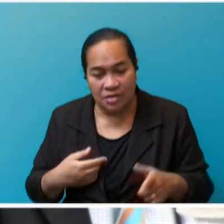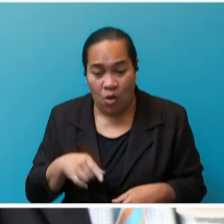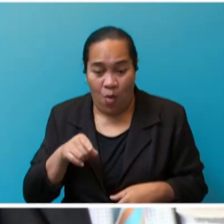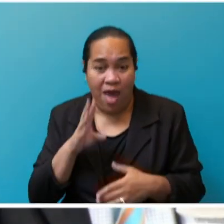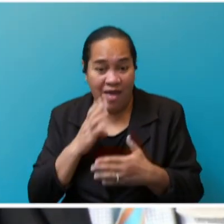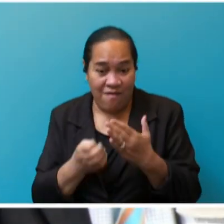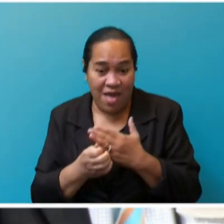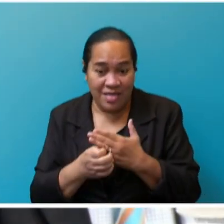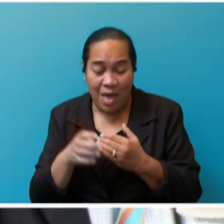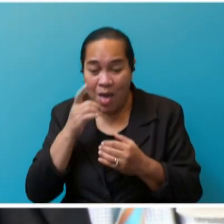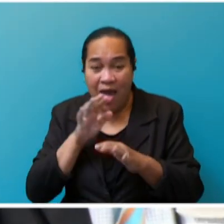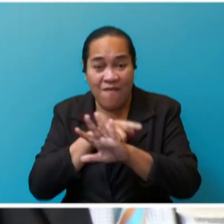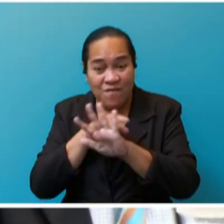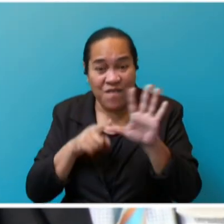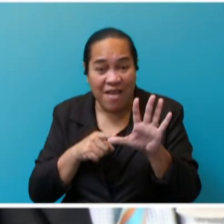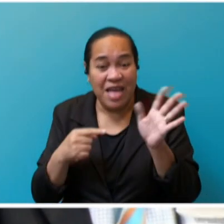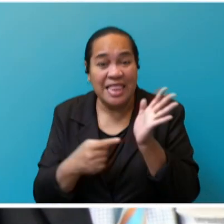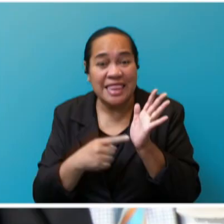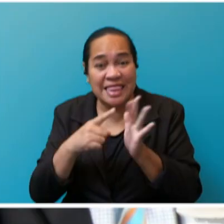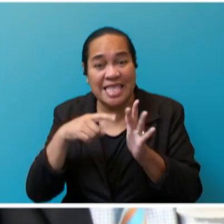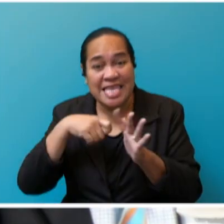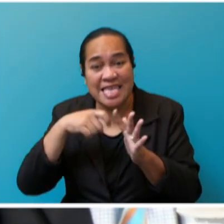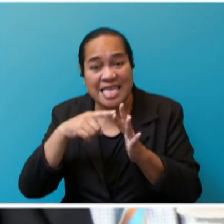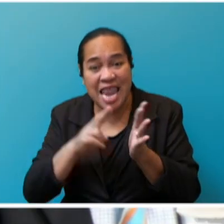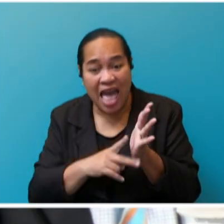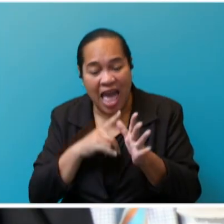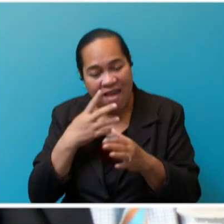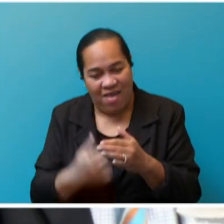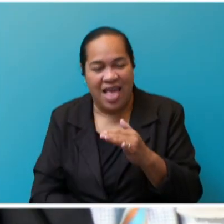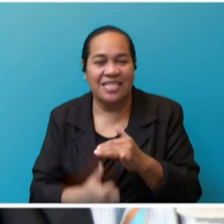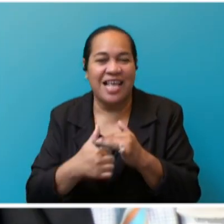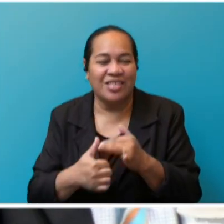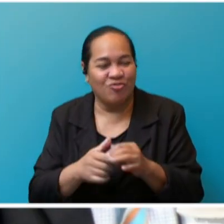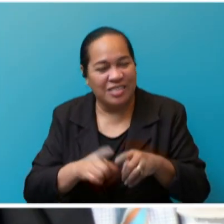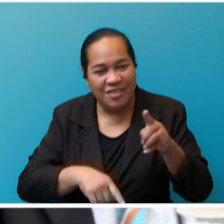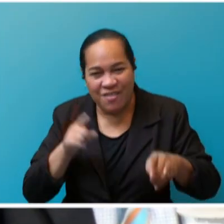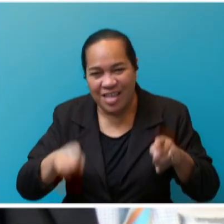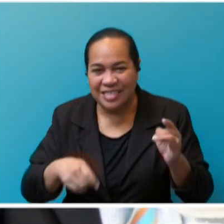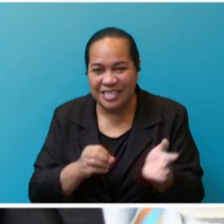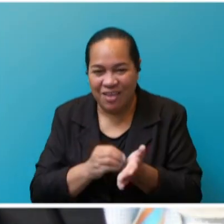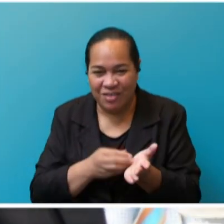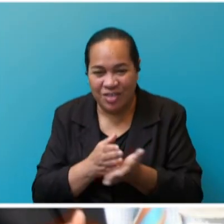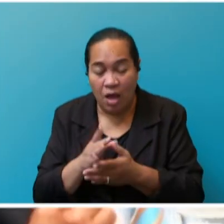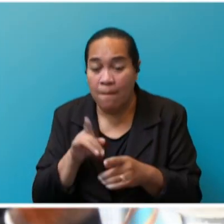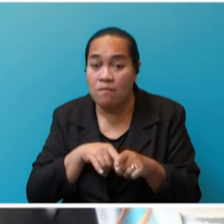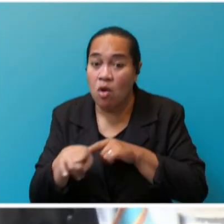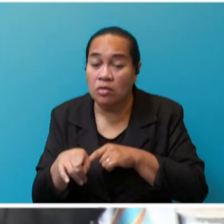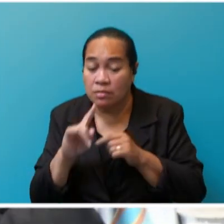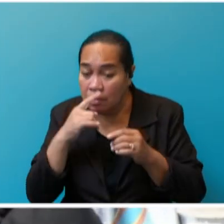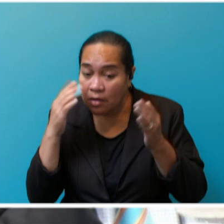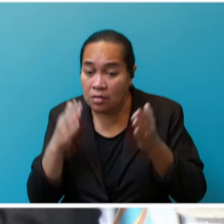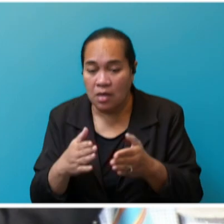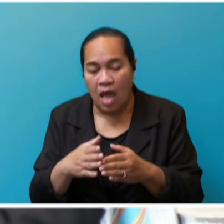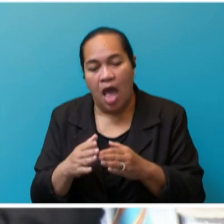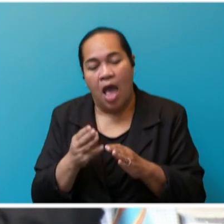of the 5 Tikinas accessed a wide range of services. Amongst the most sought were the services provided by the Ministry of